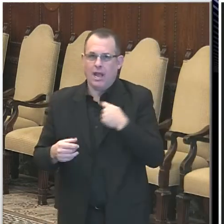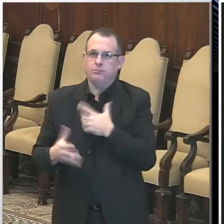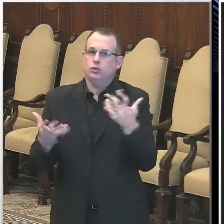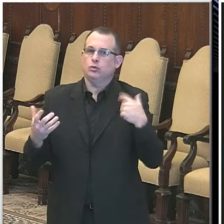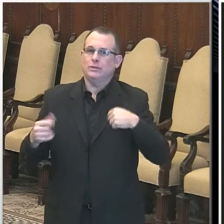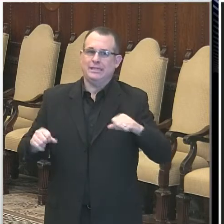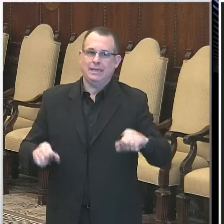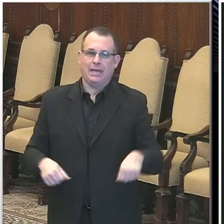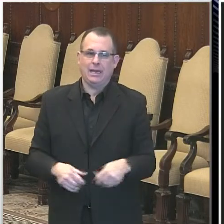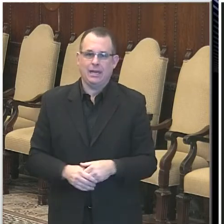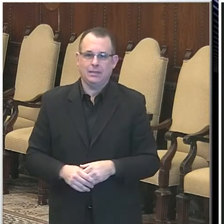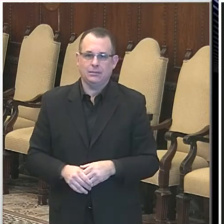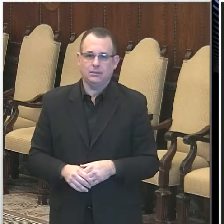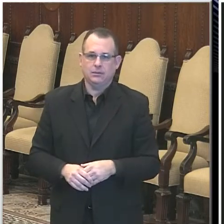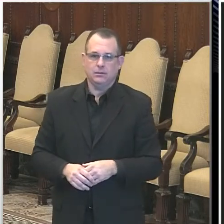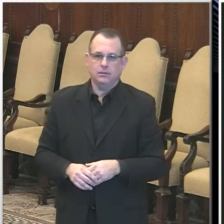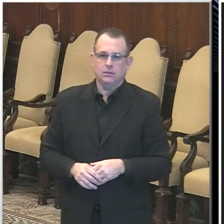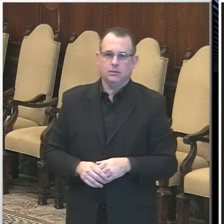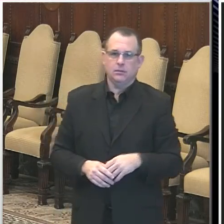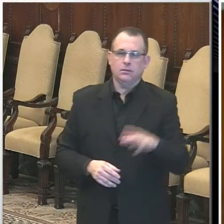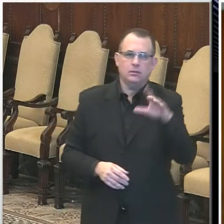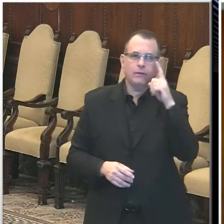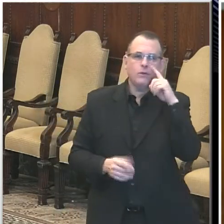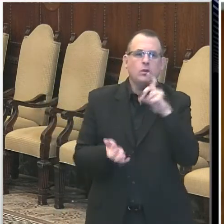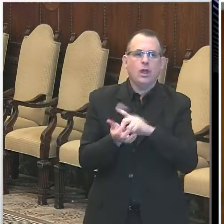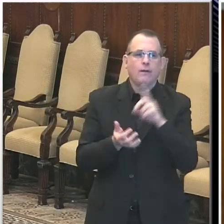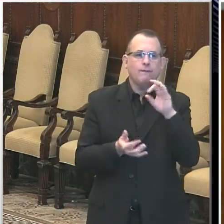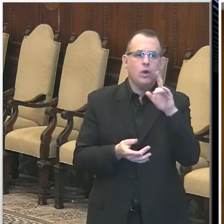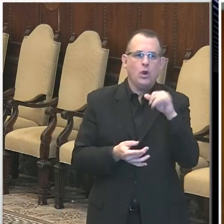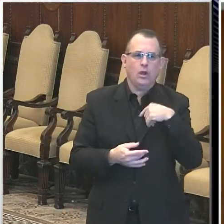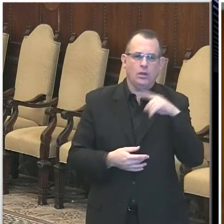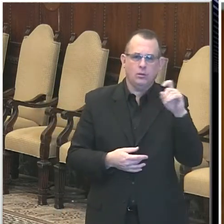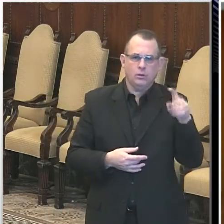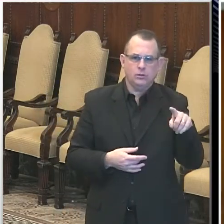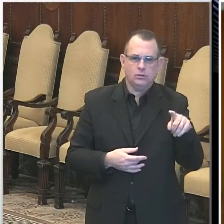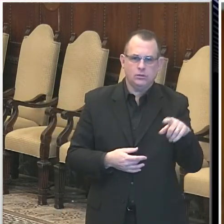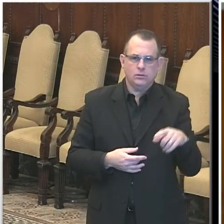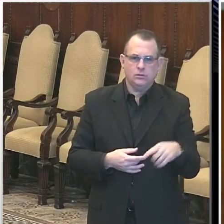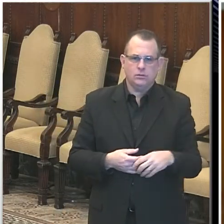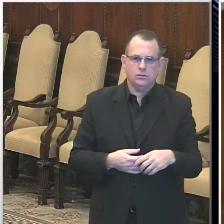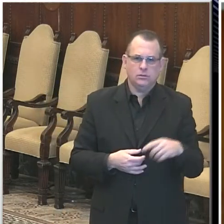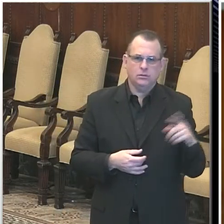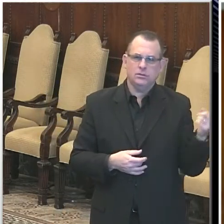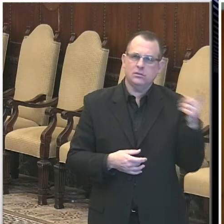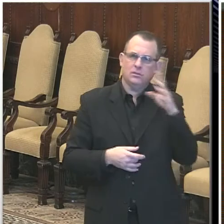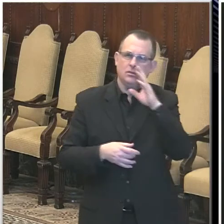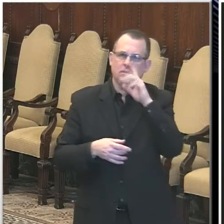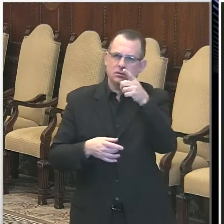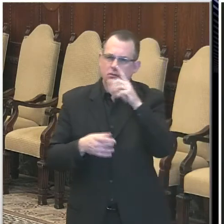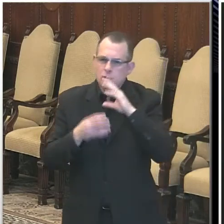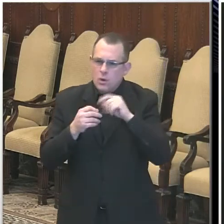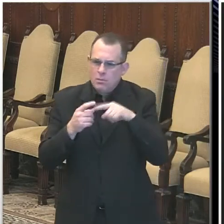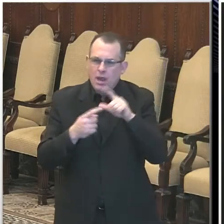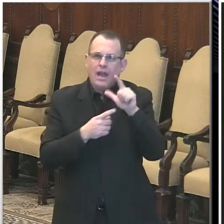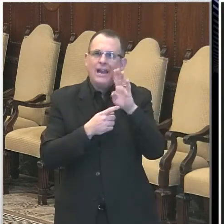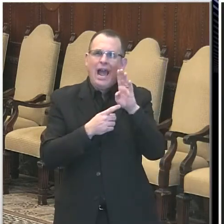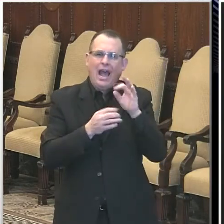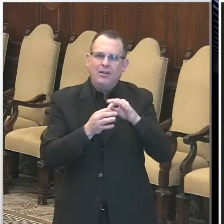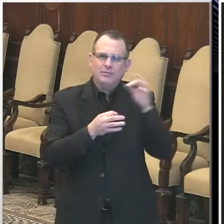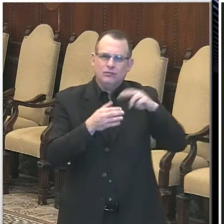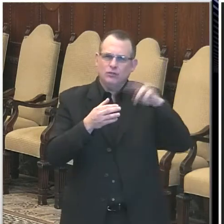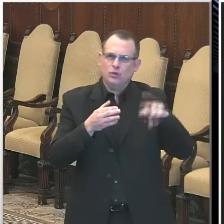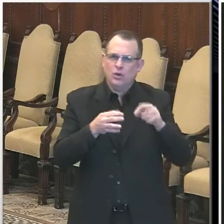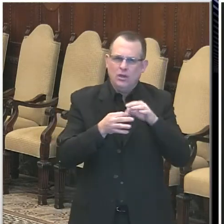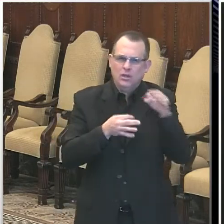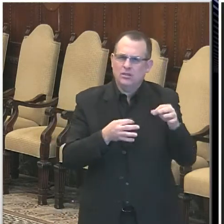Dr. Farley, you spoke about the delay in receiving results or some type of problem from the labs. Is that hurting your